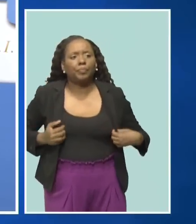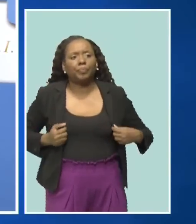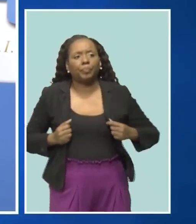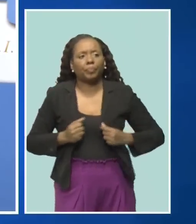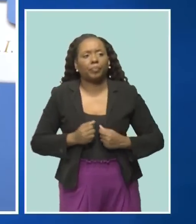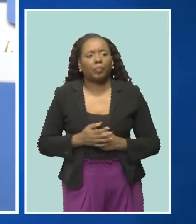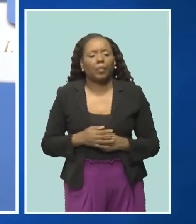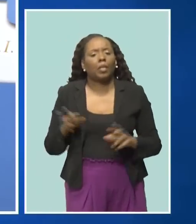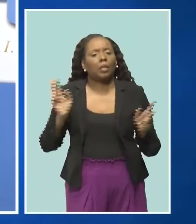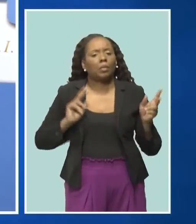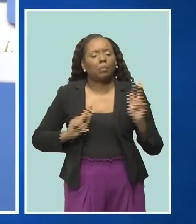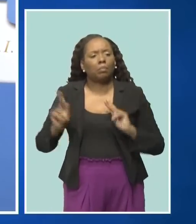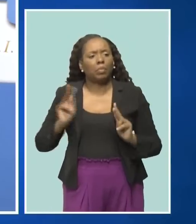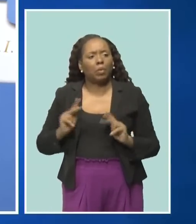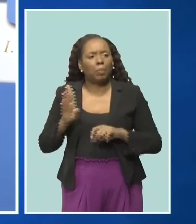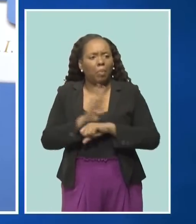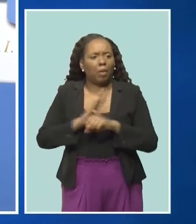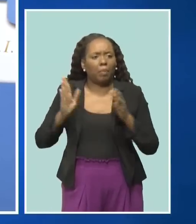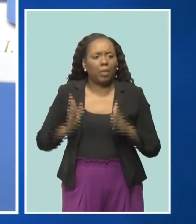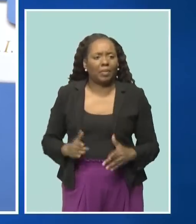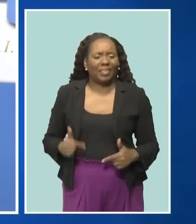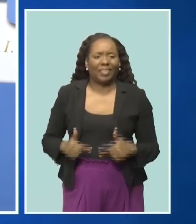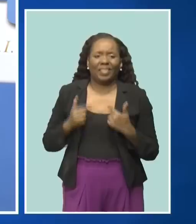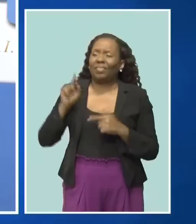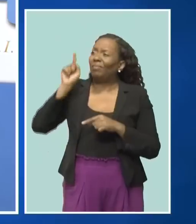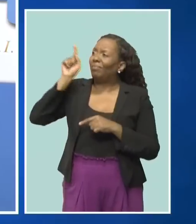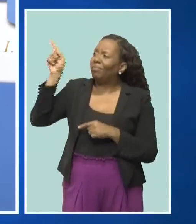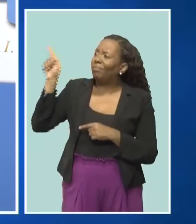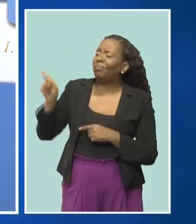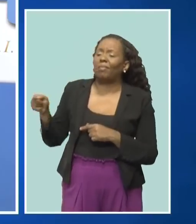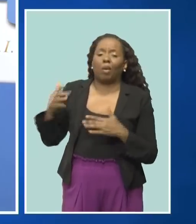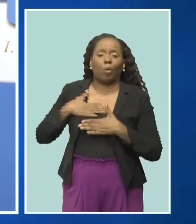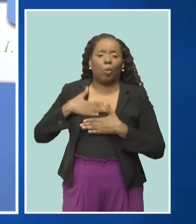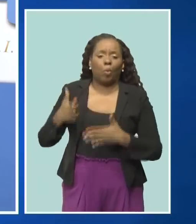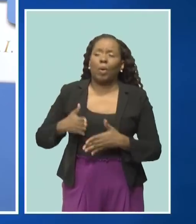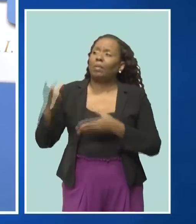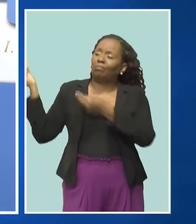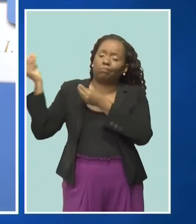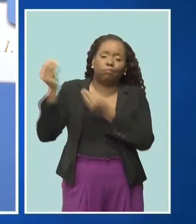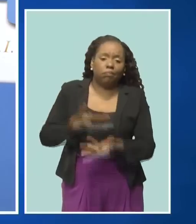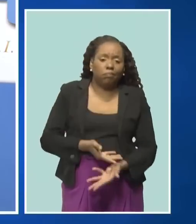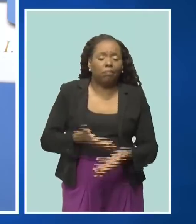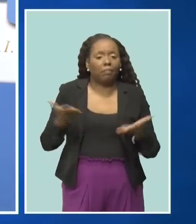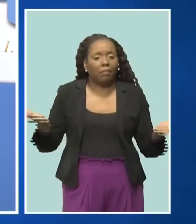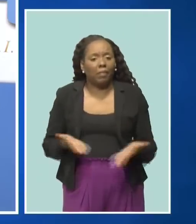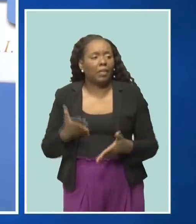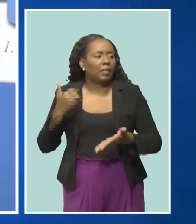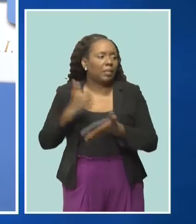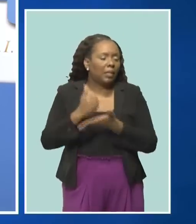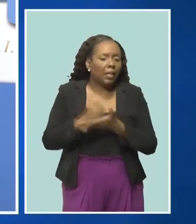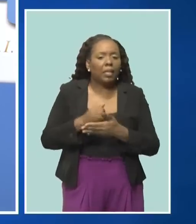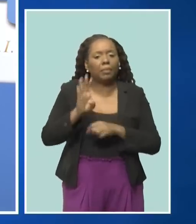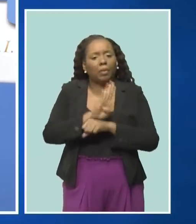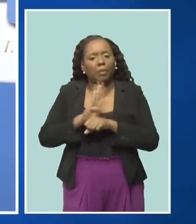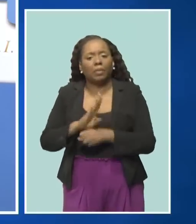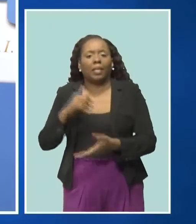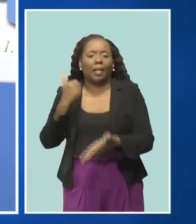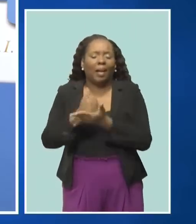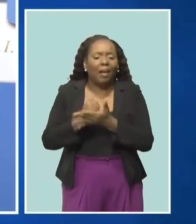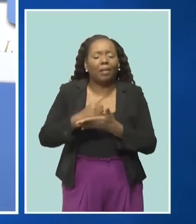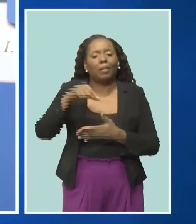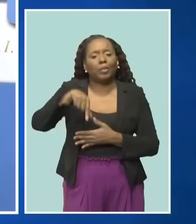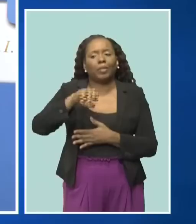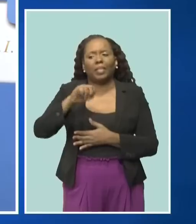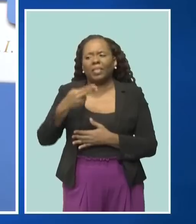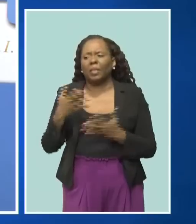they're willing to give back. Barbadians living abroad are willing to give back to Barbados and to the QEH. They just wanted to know